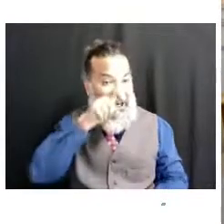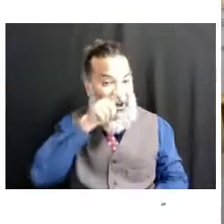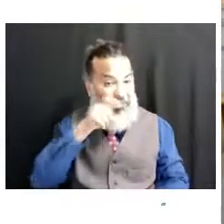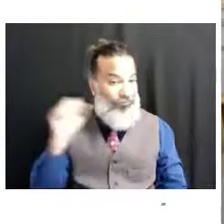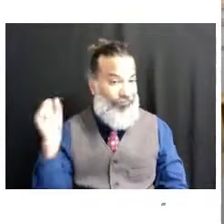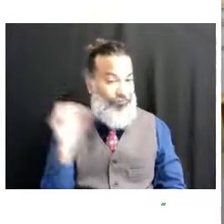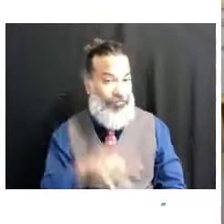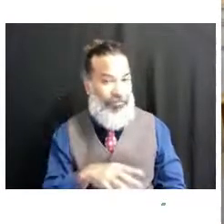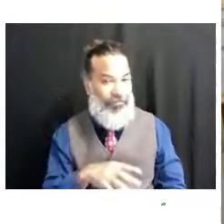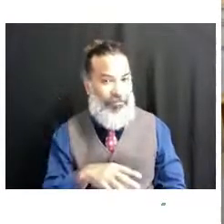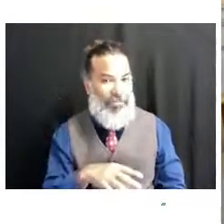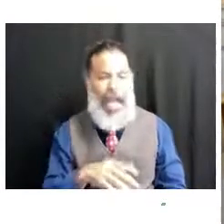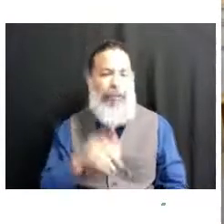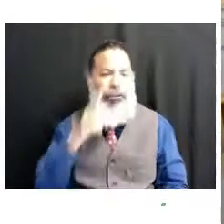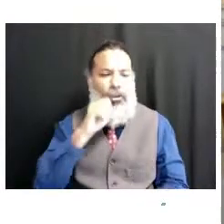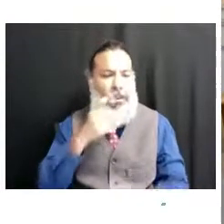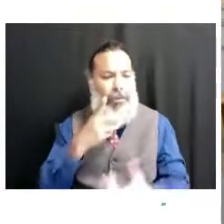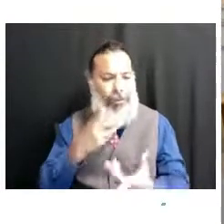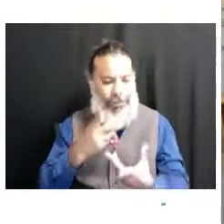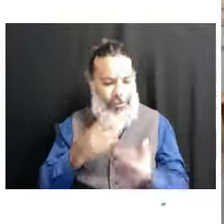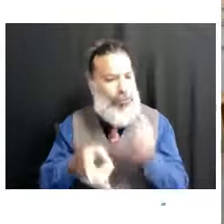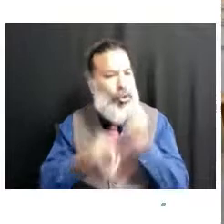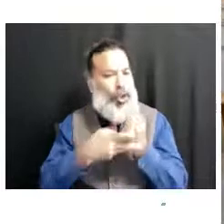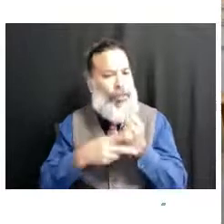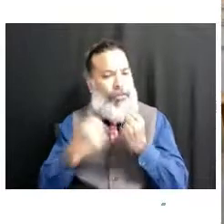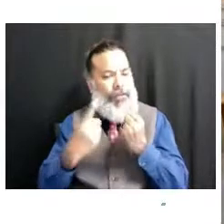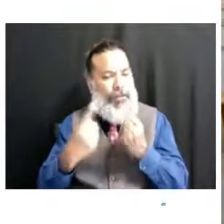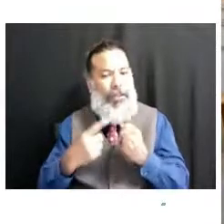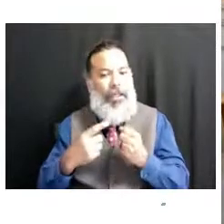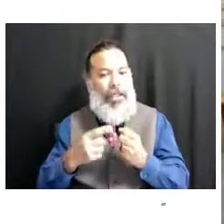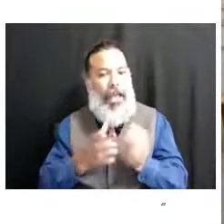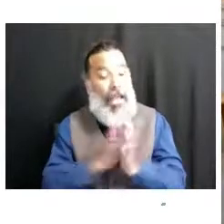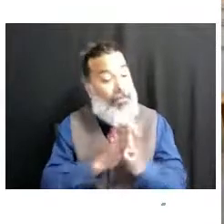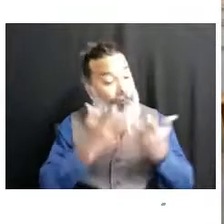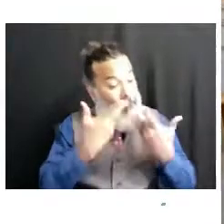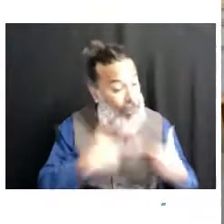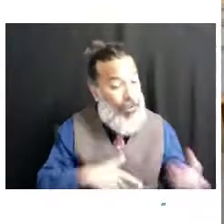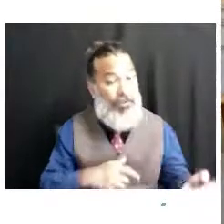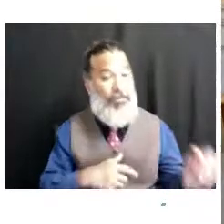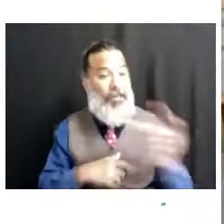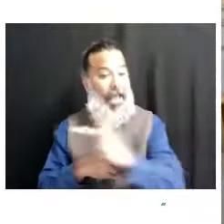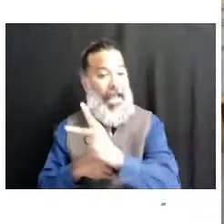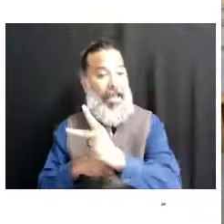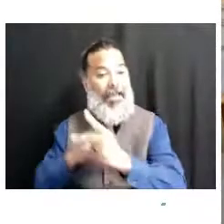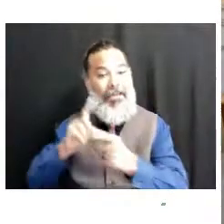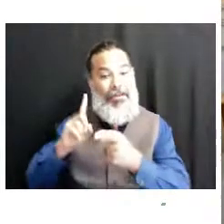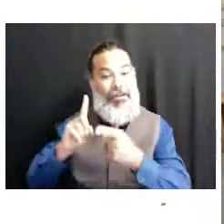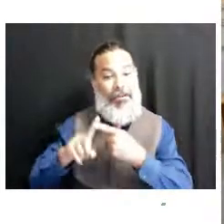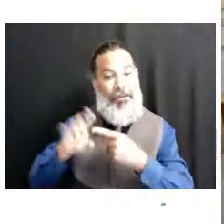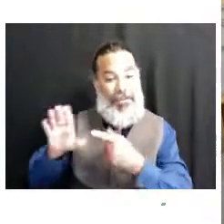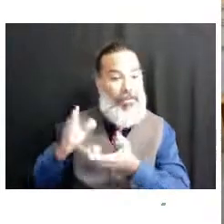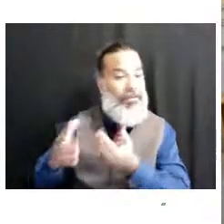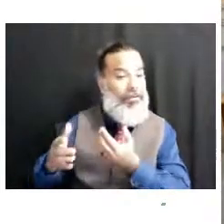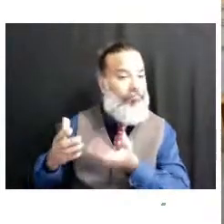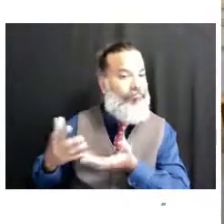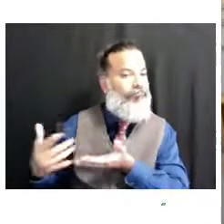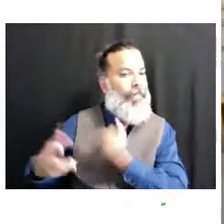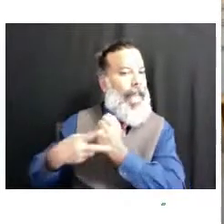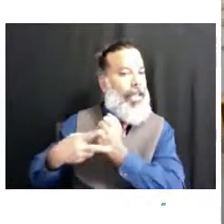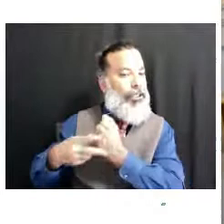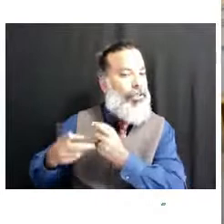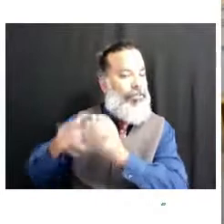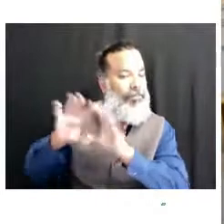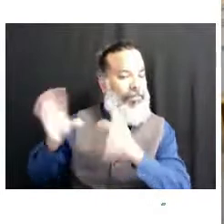I suppose it was embalmed. And then asks that it be returned to his collection. And so